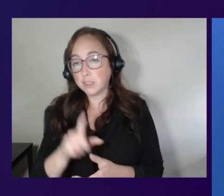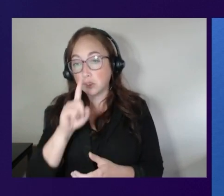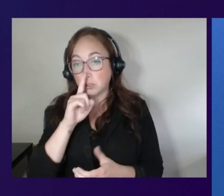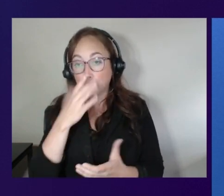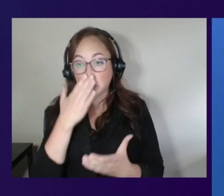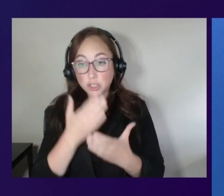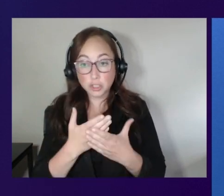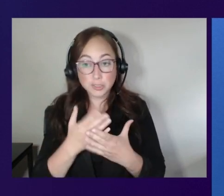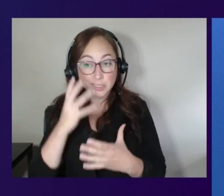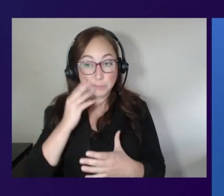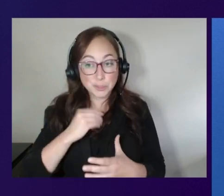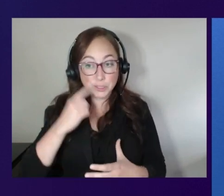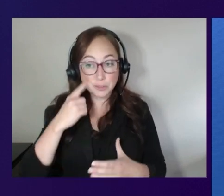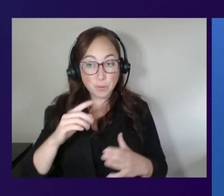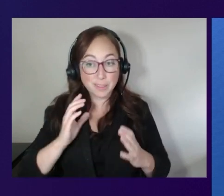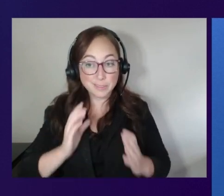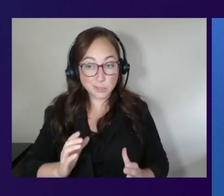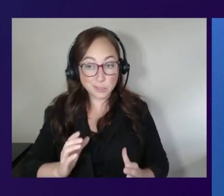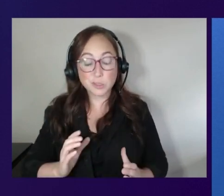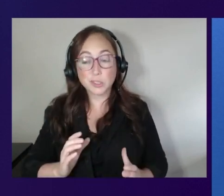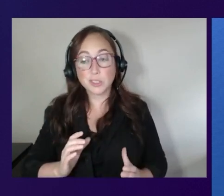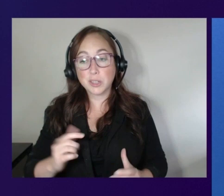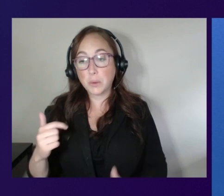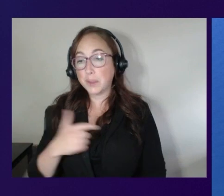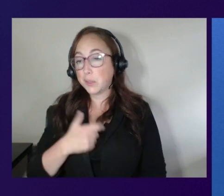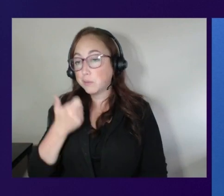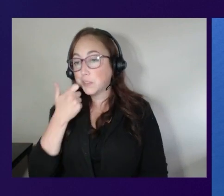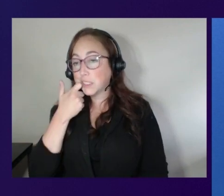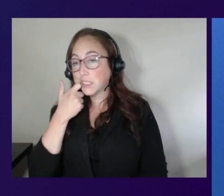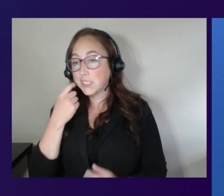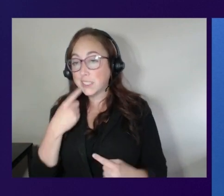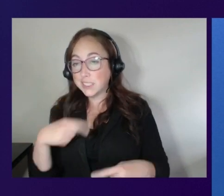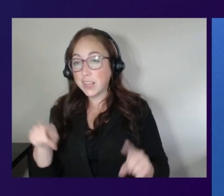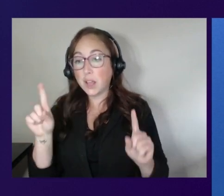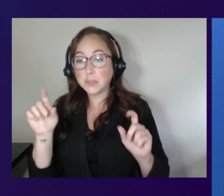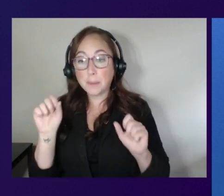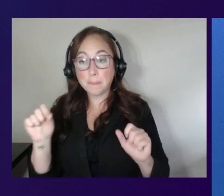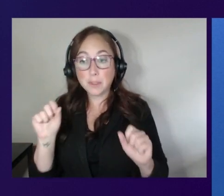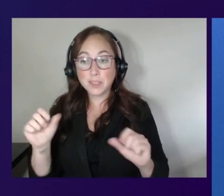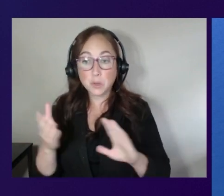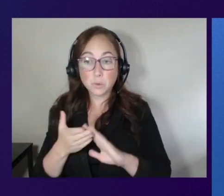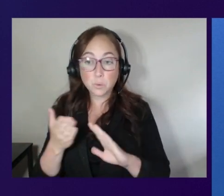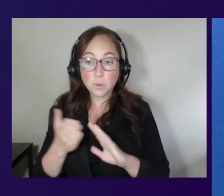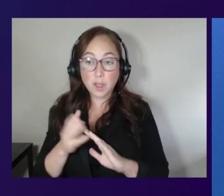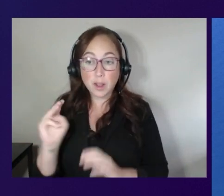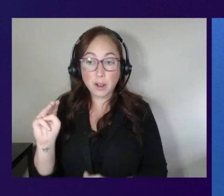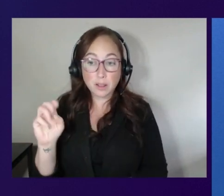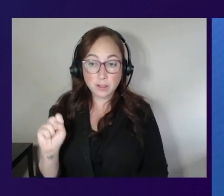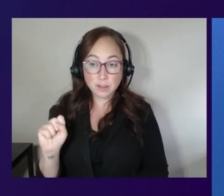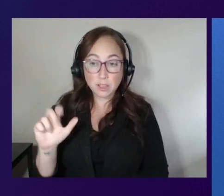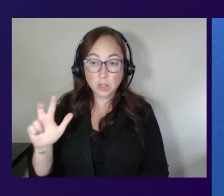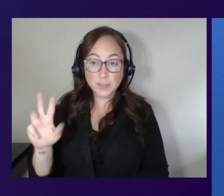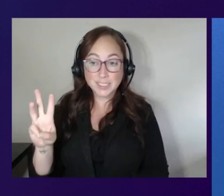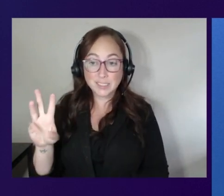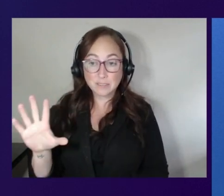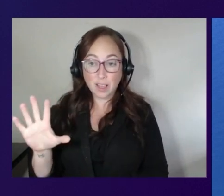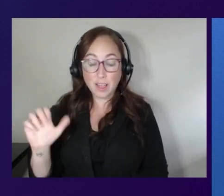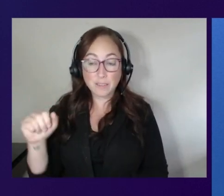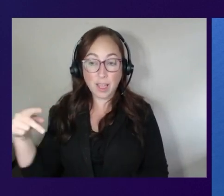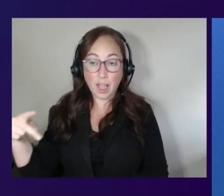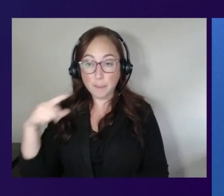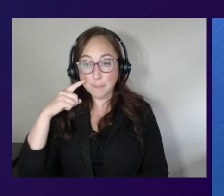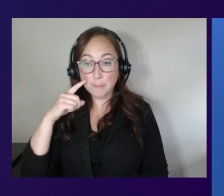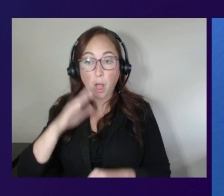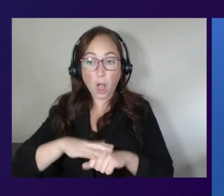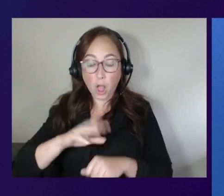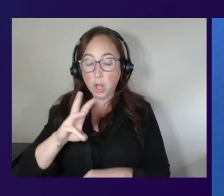users. We recently announced ability to run M365 applications on Workspaces, so we are very